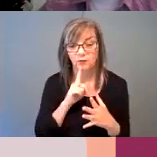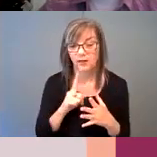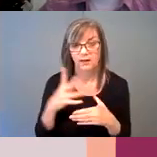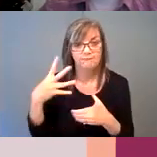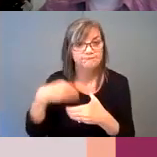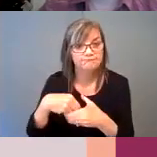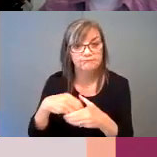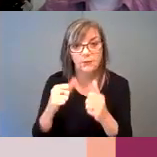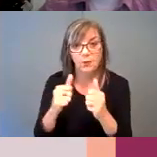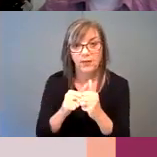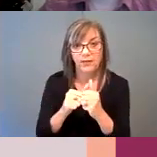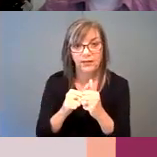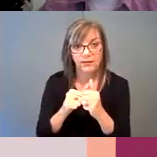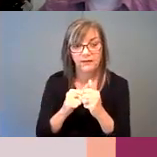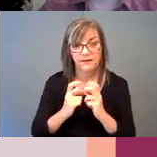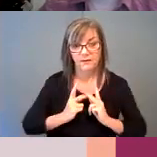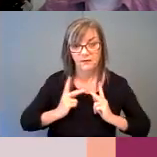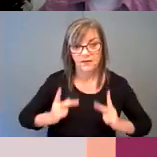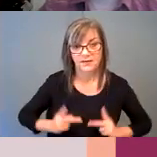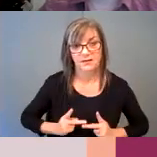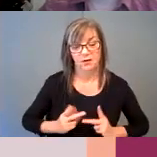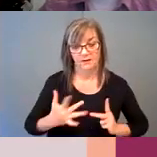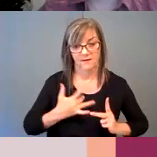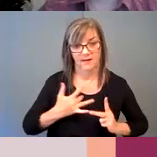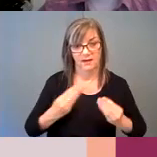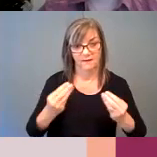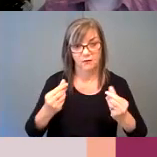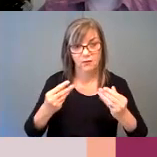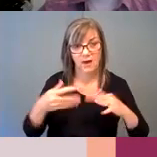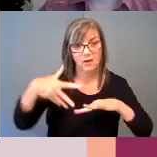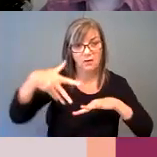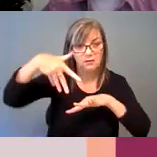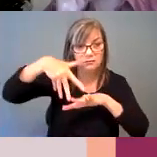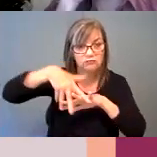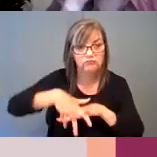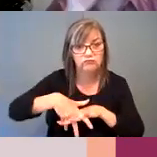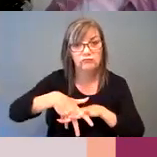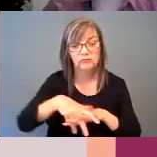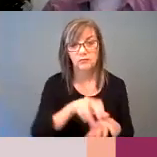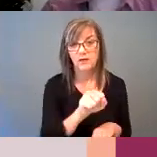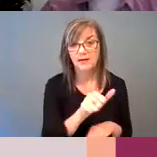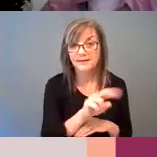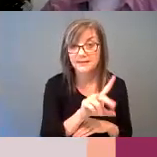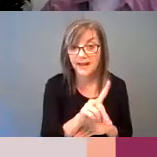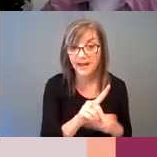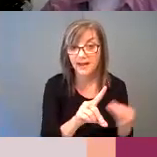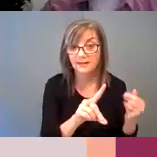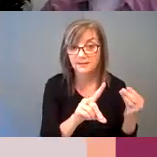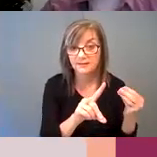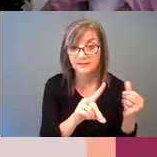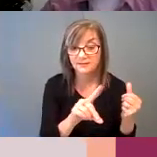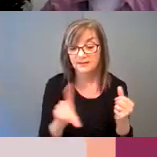in physical grounding of like feeling sand or dirt on